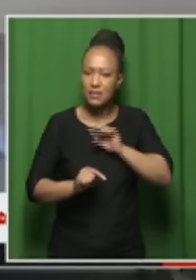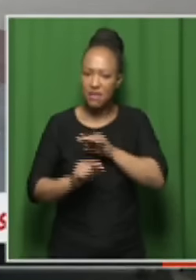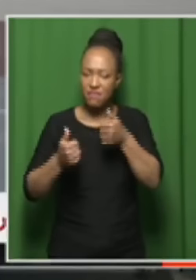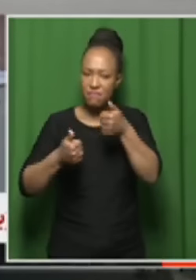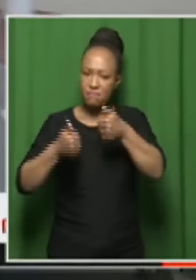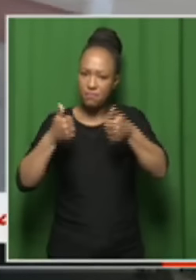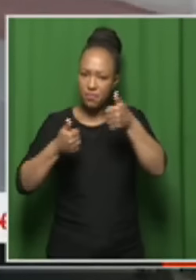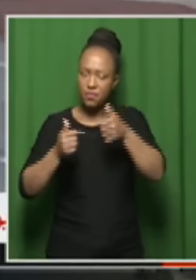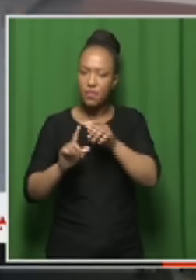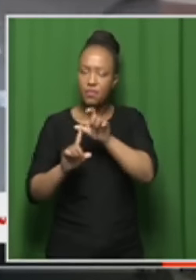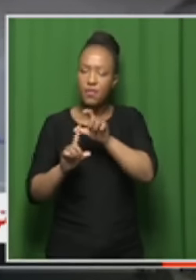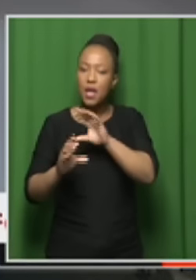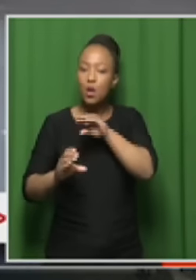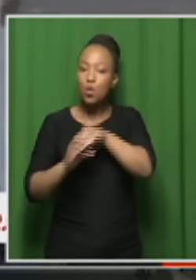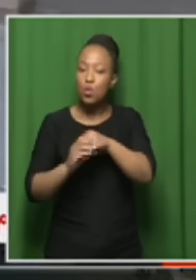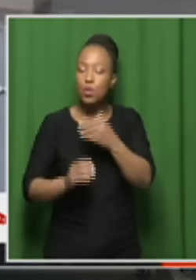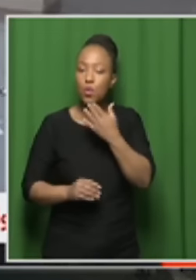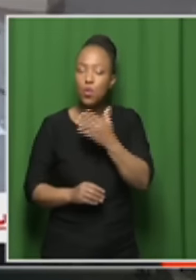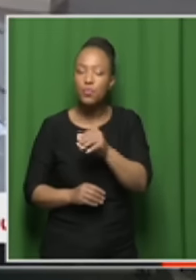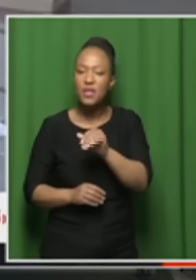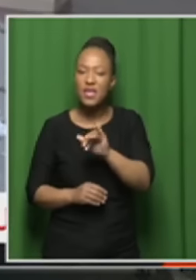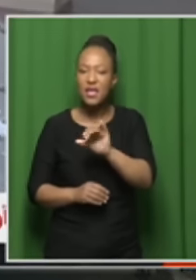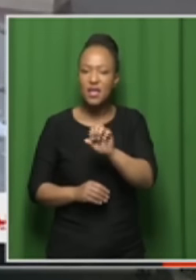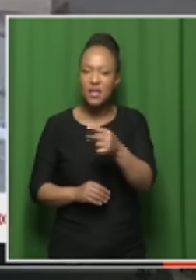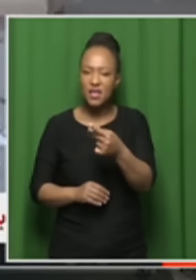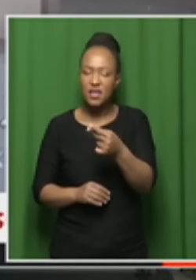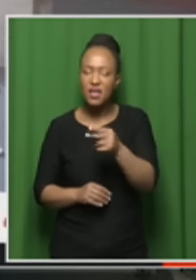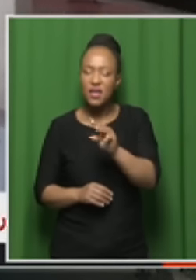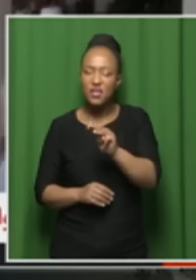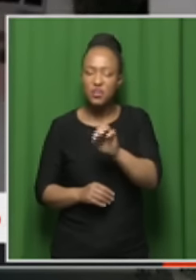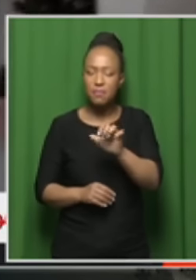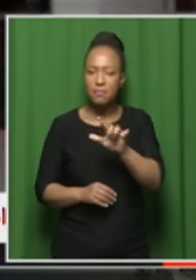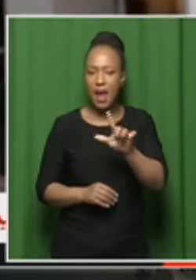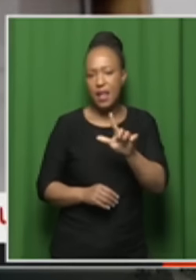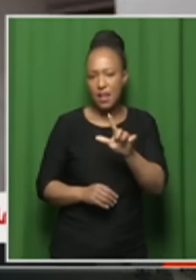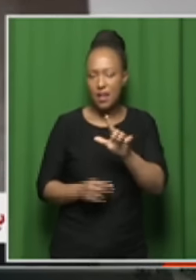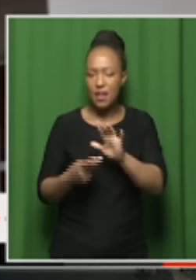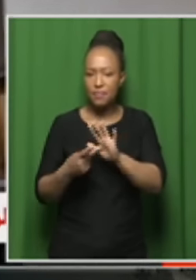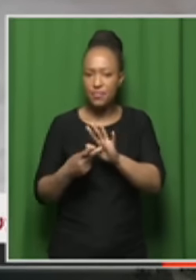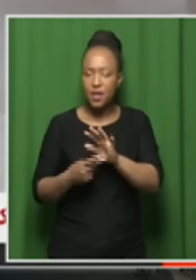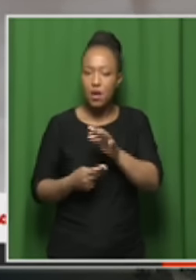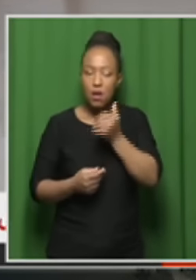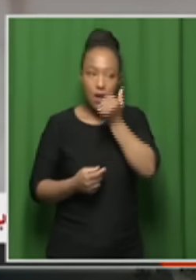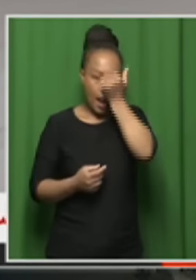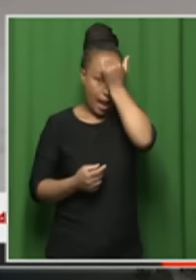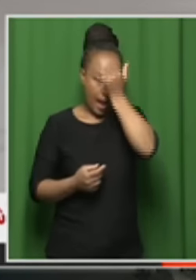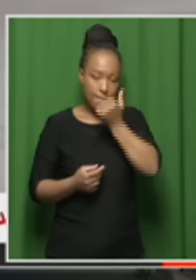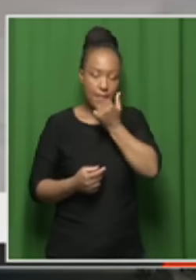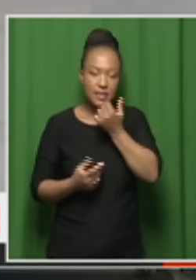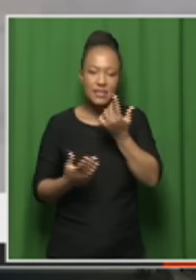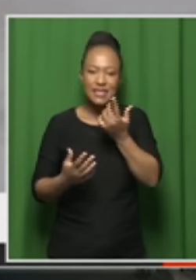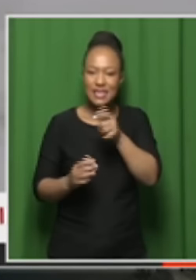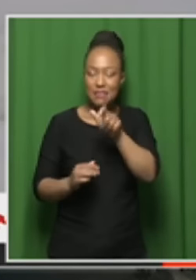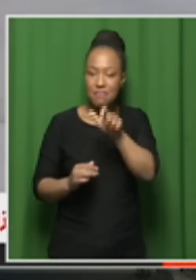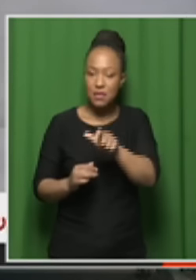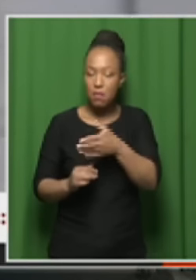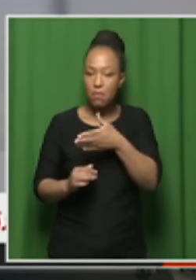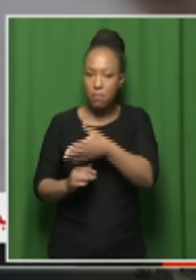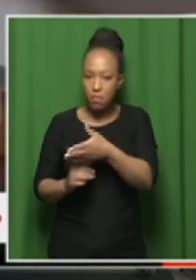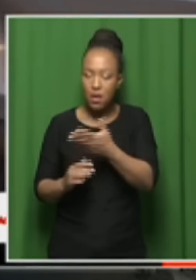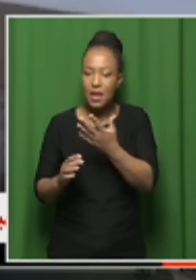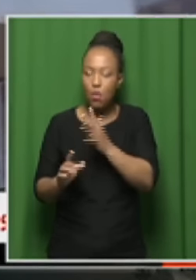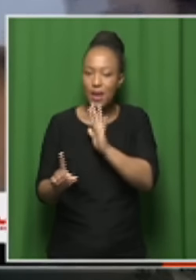Ismail Haniyeh, the then political chief of Hamas, who happened to be in Tehran when the Israeli military took them out.